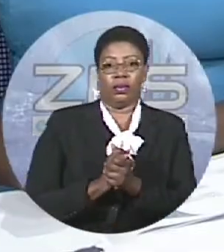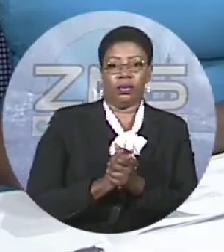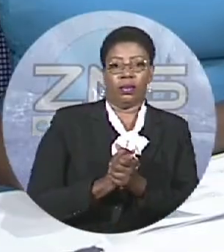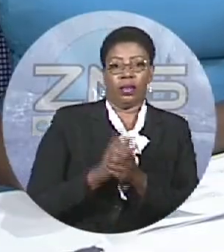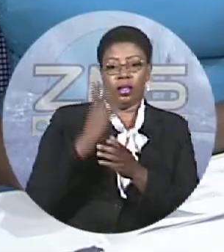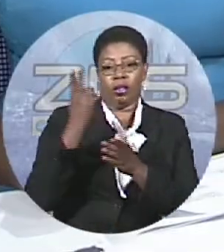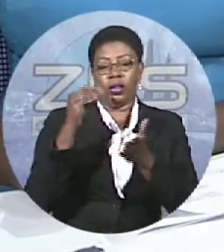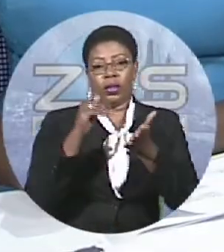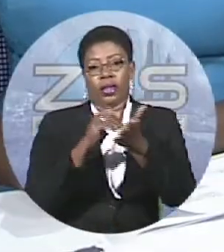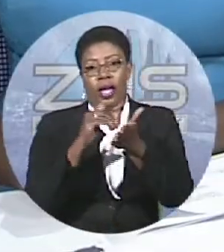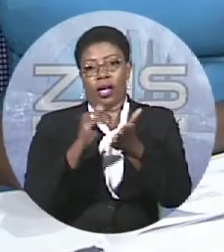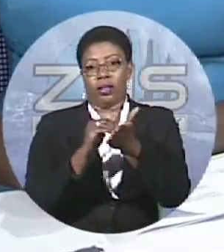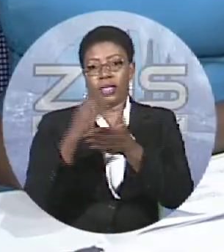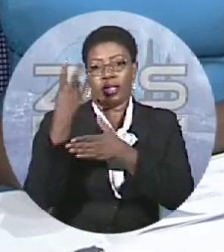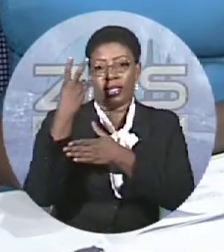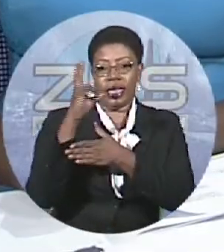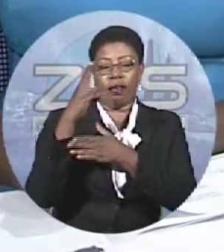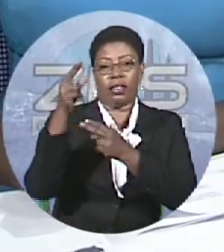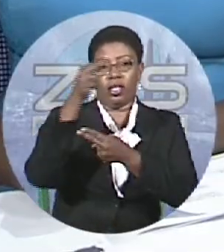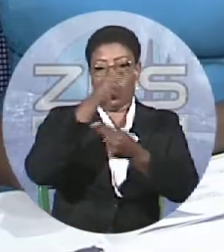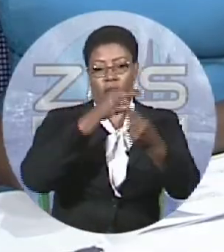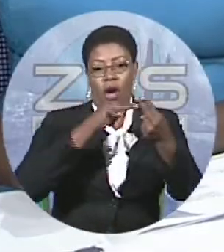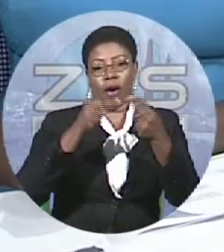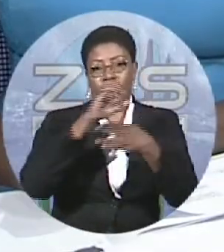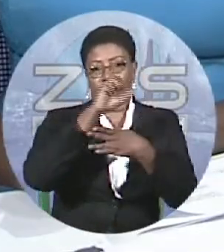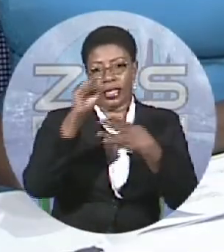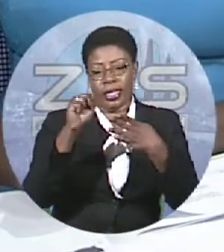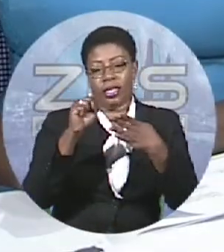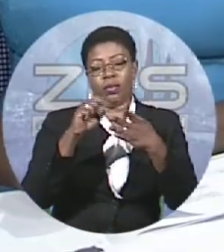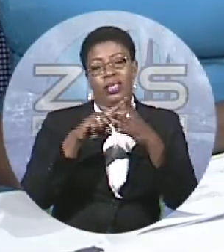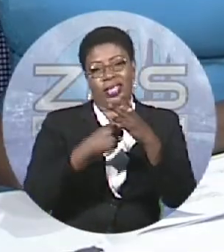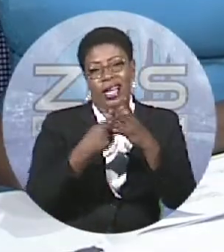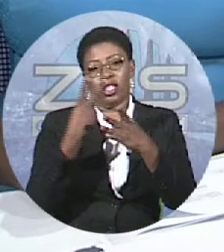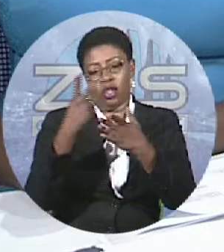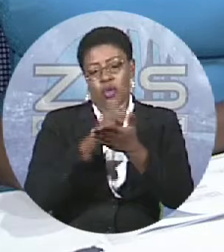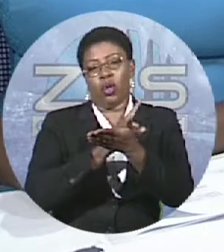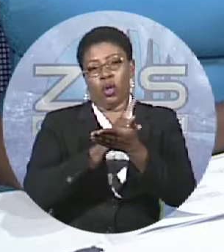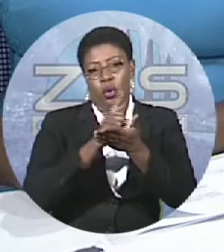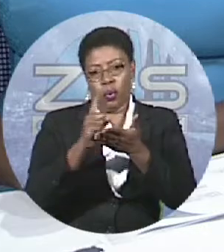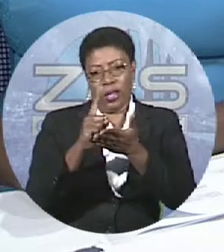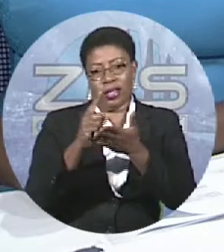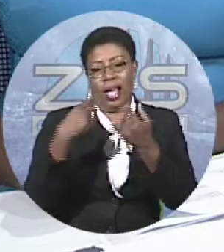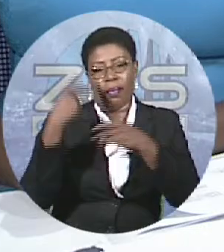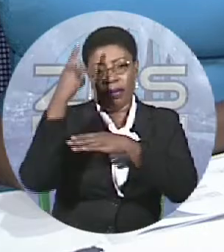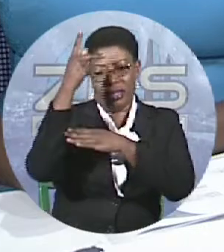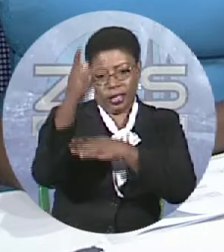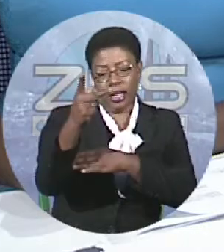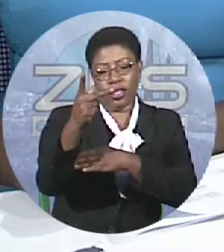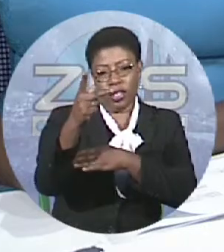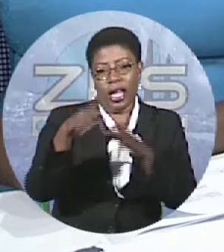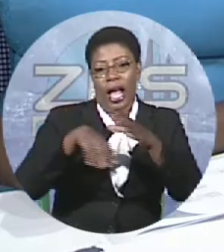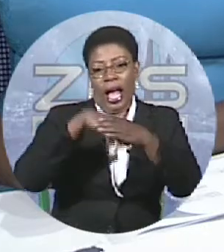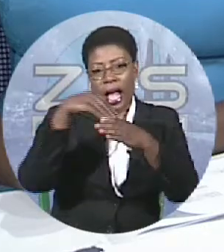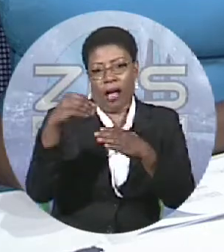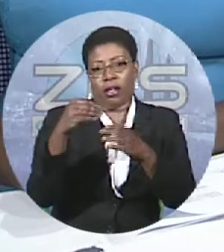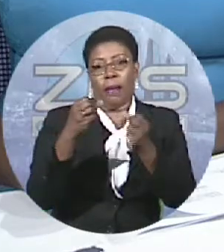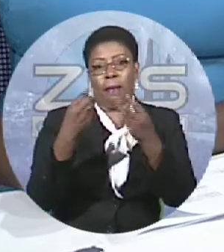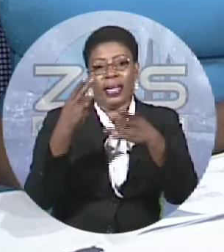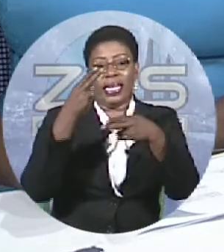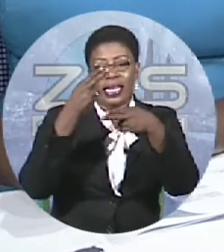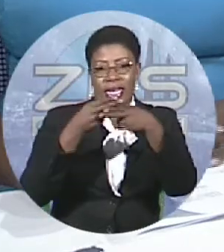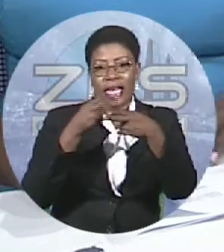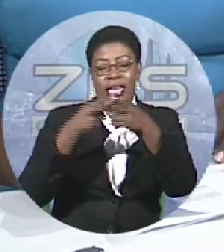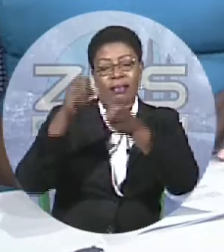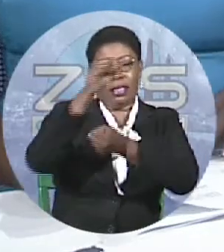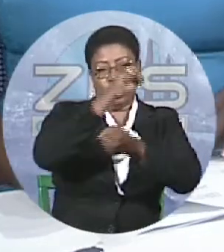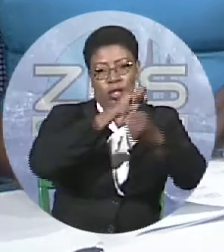The 2017 hurricane season begins in about 2 weeks, and already the predictions are out as to the number of named storms and their level